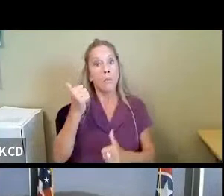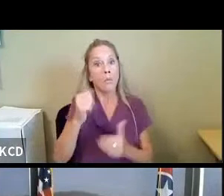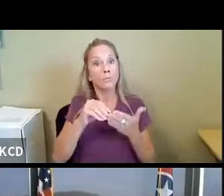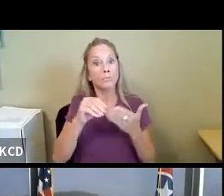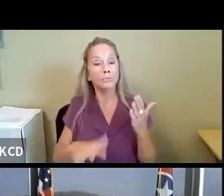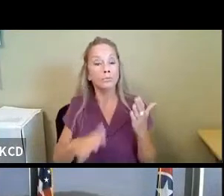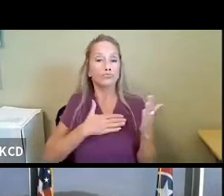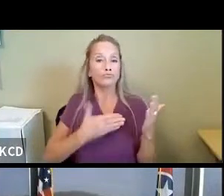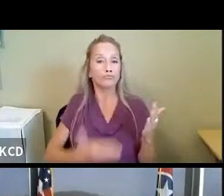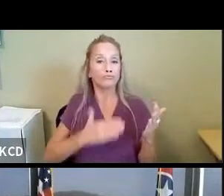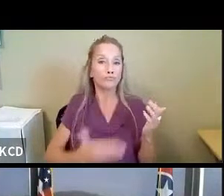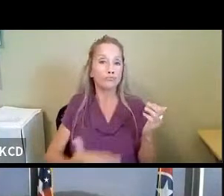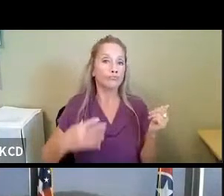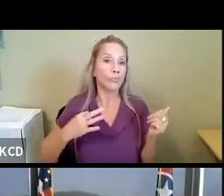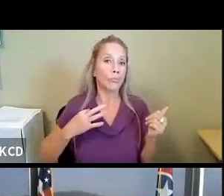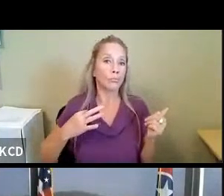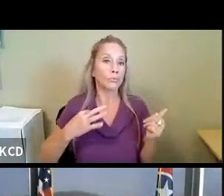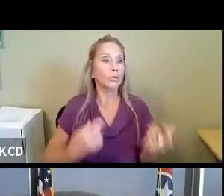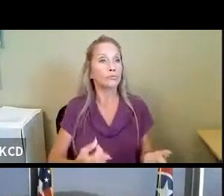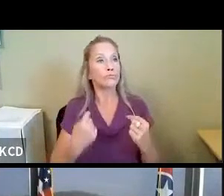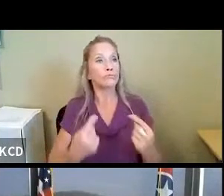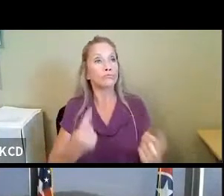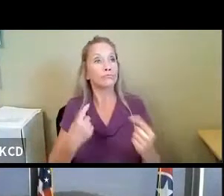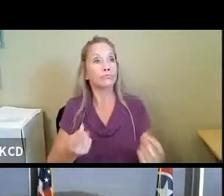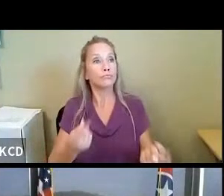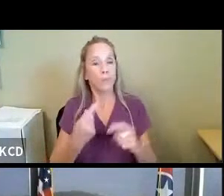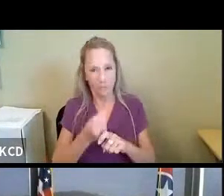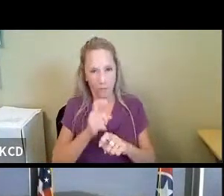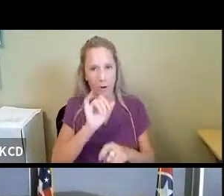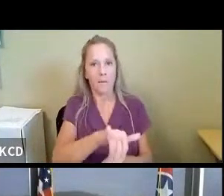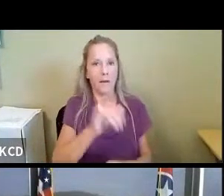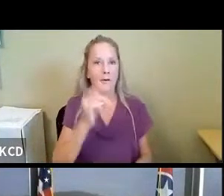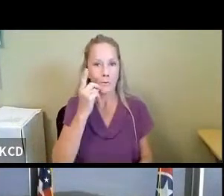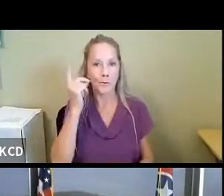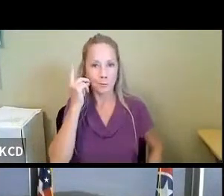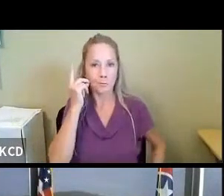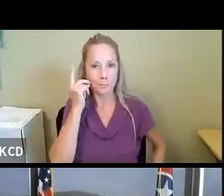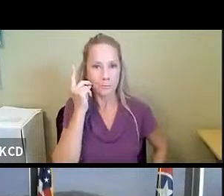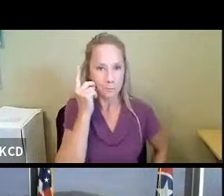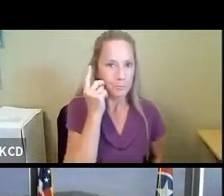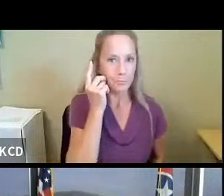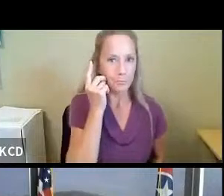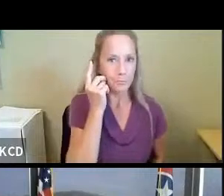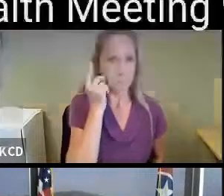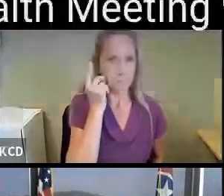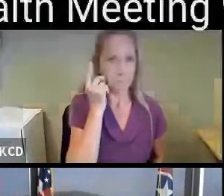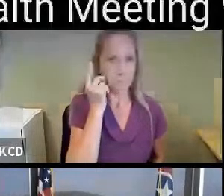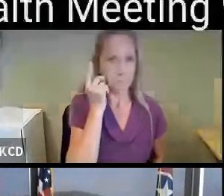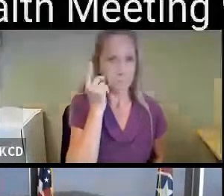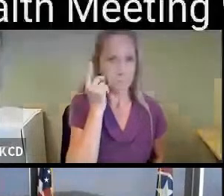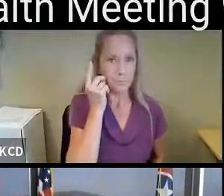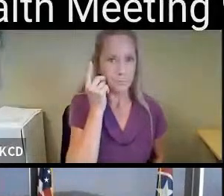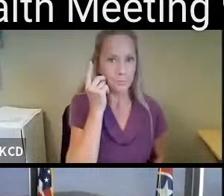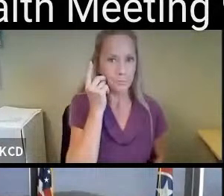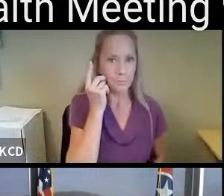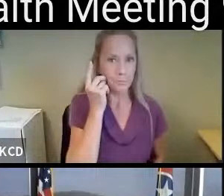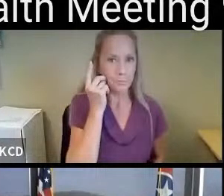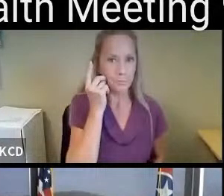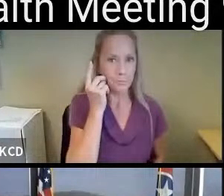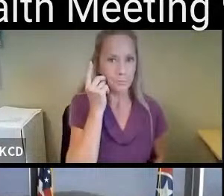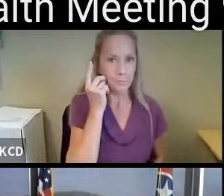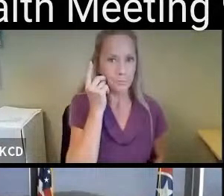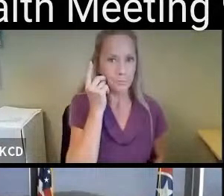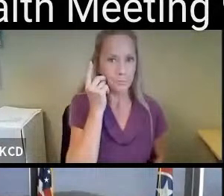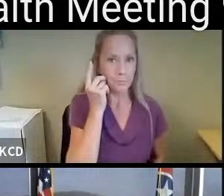a test from that dorm. So our testing strategy going forward, our next question is, how representative